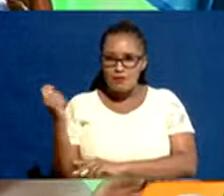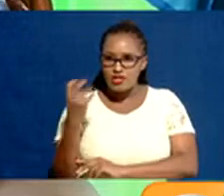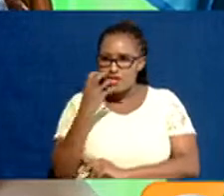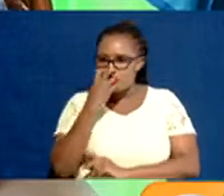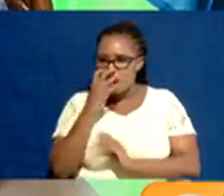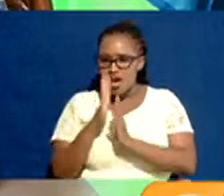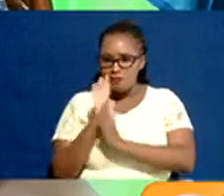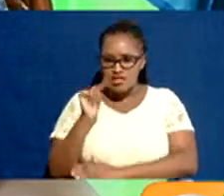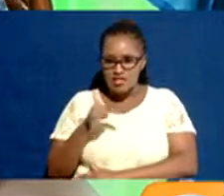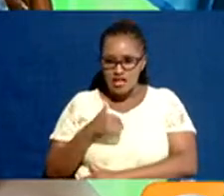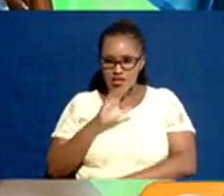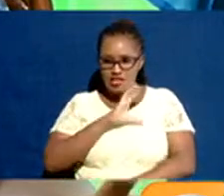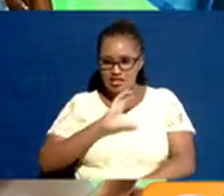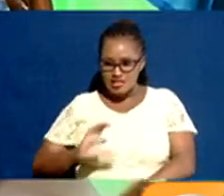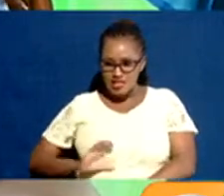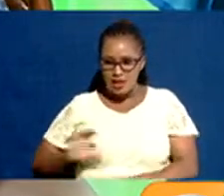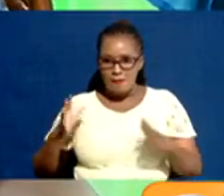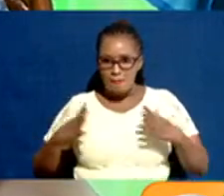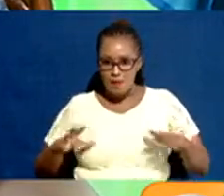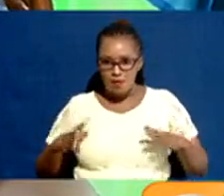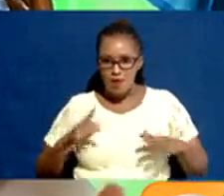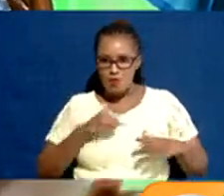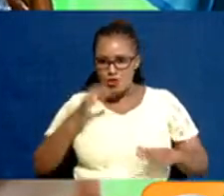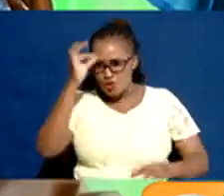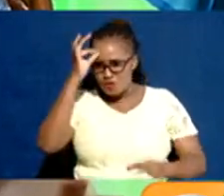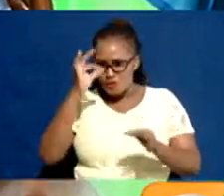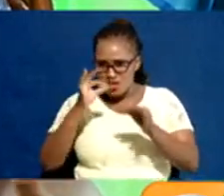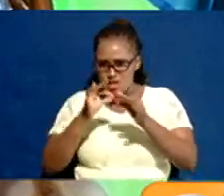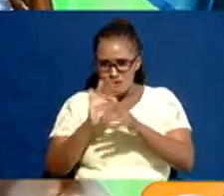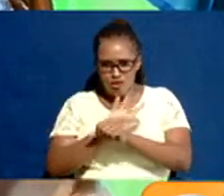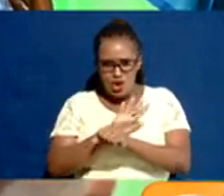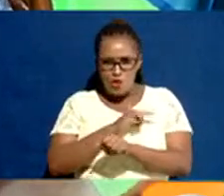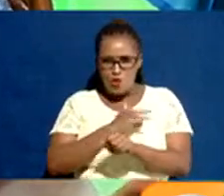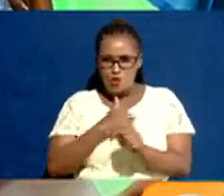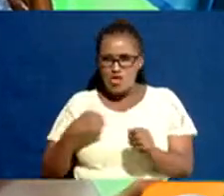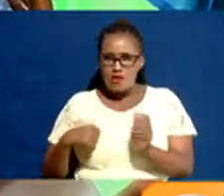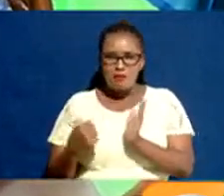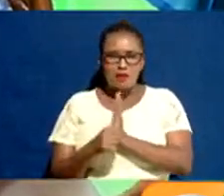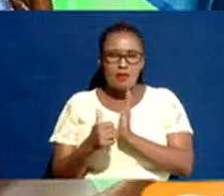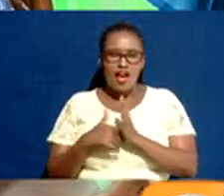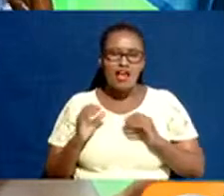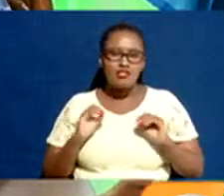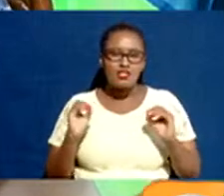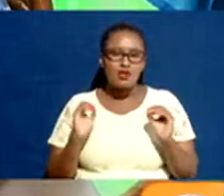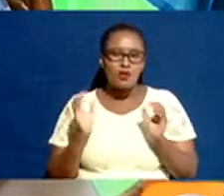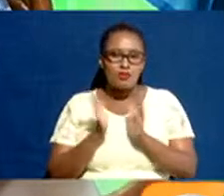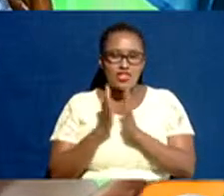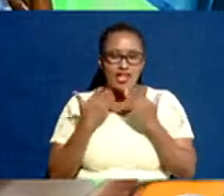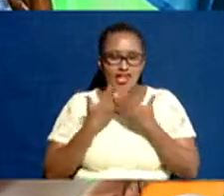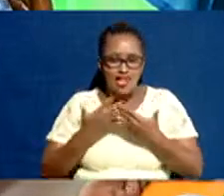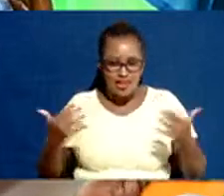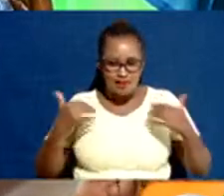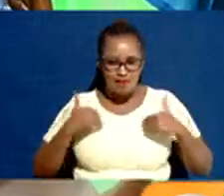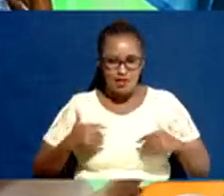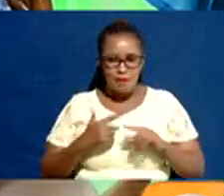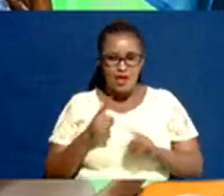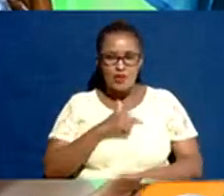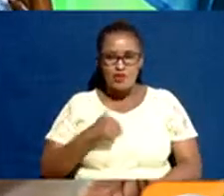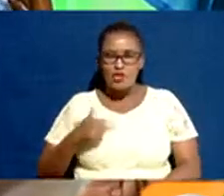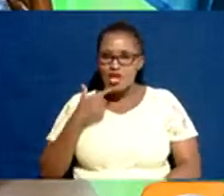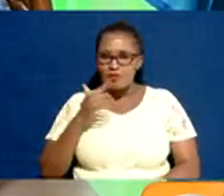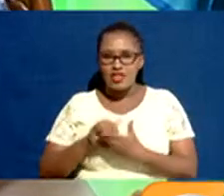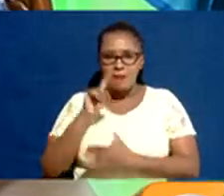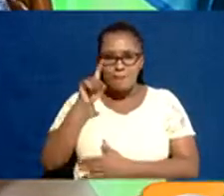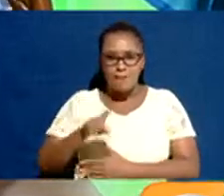are Christians. We are not vengeful. We have no bitterness against anybody. All we are saying is that we must